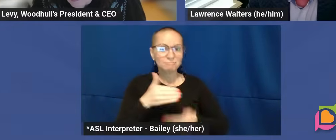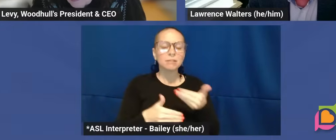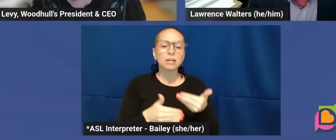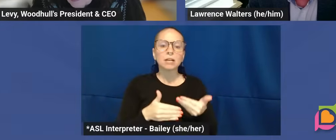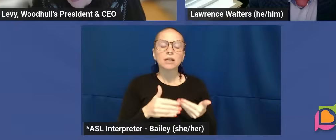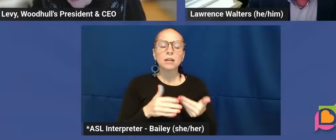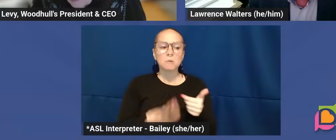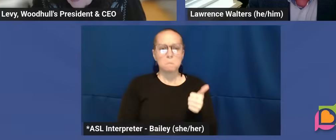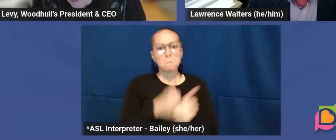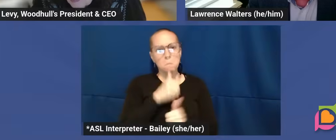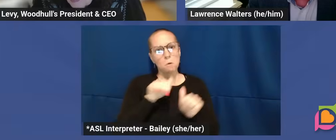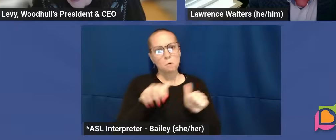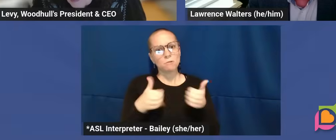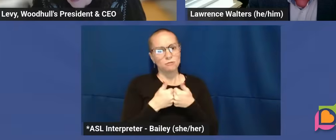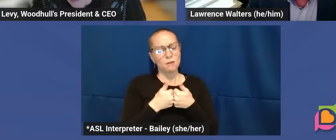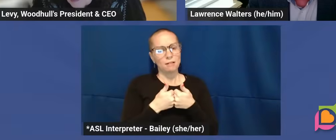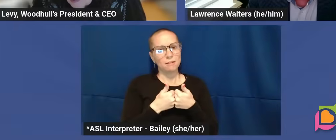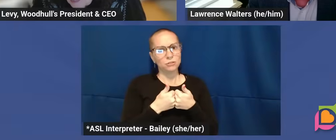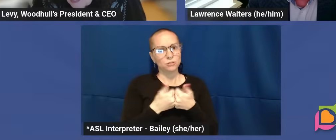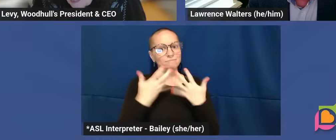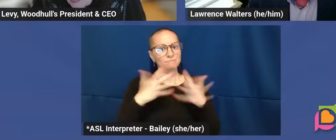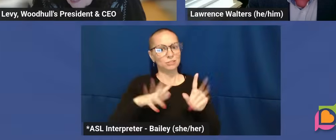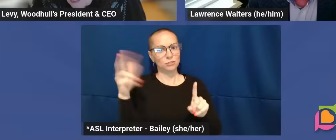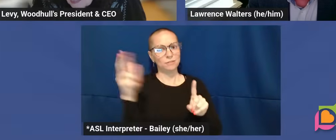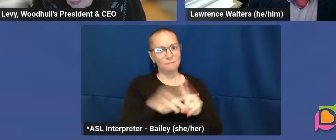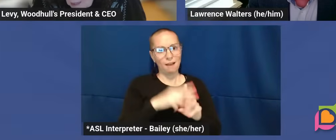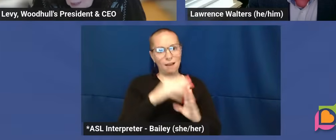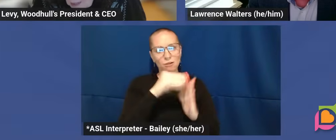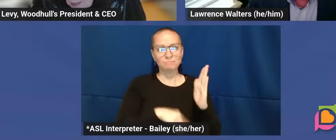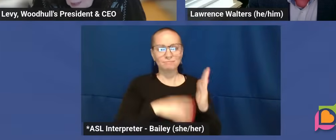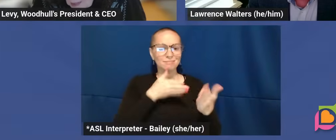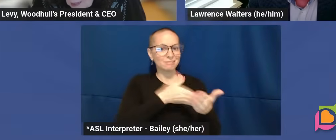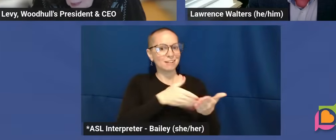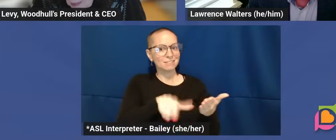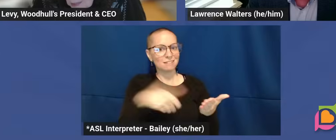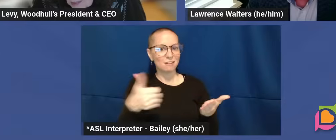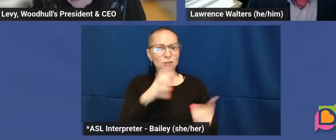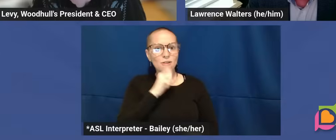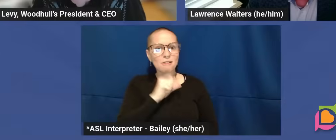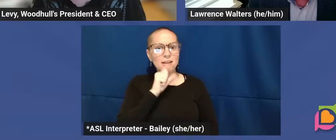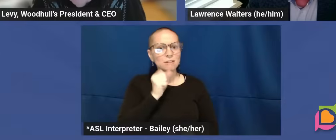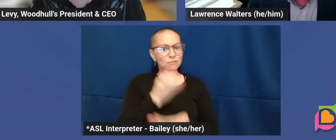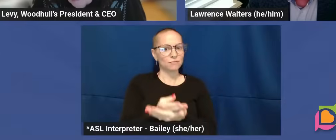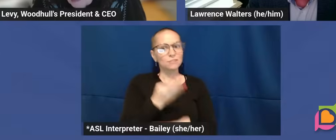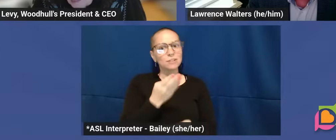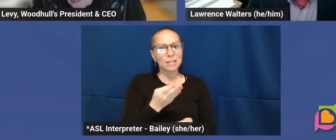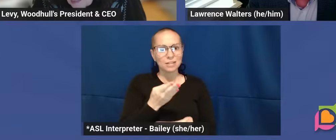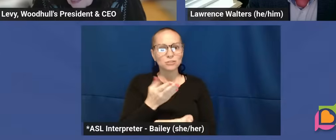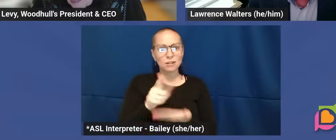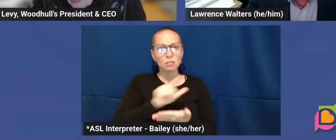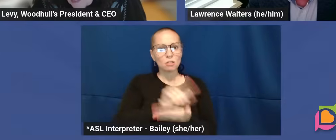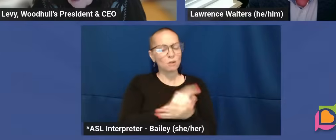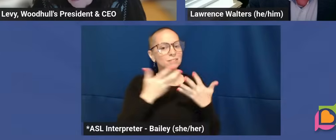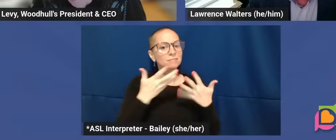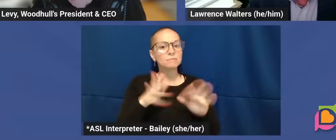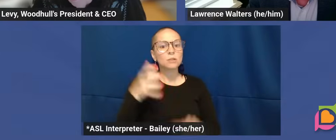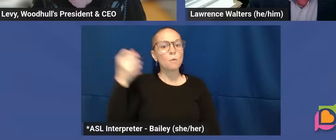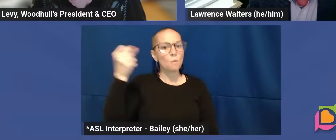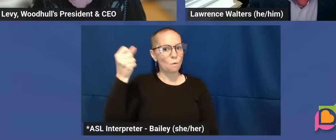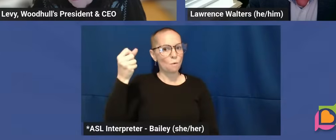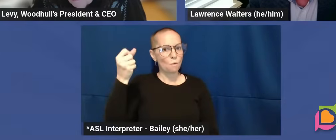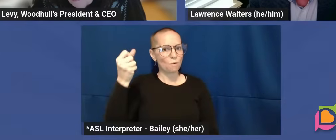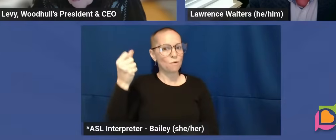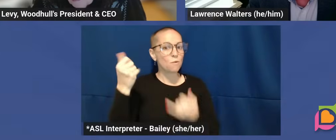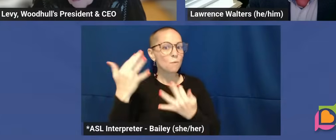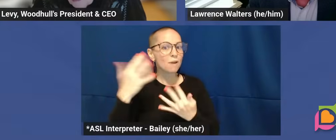the challenges that have been filed against other age verification laws have been put on hold pending the